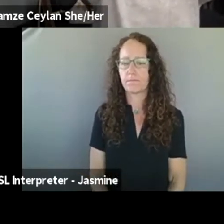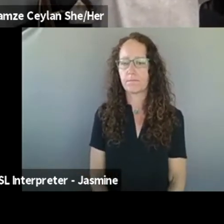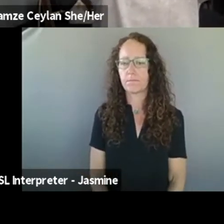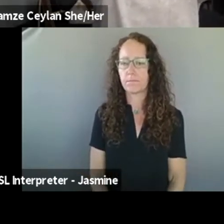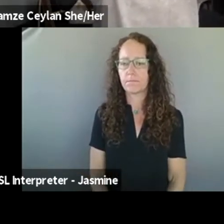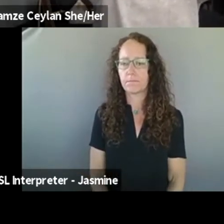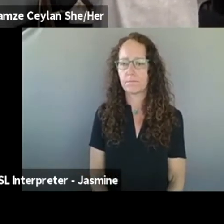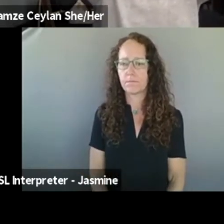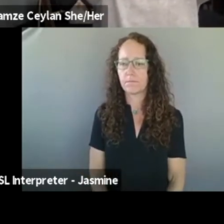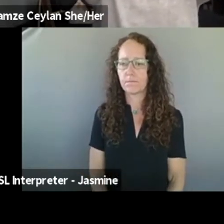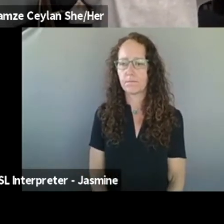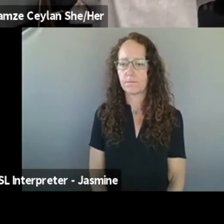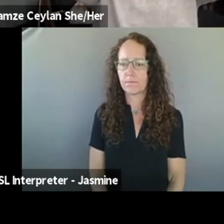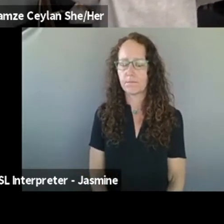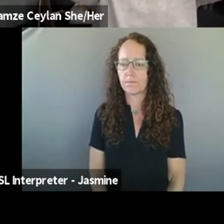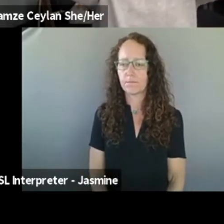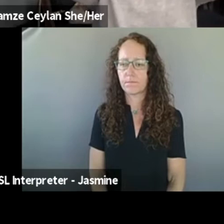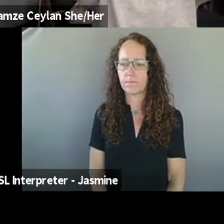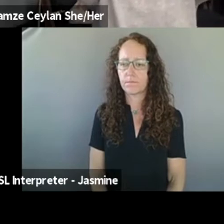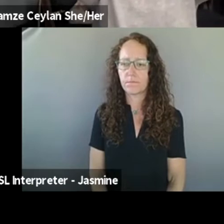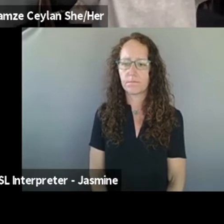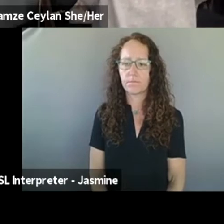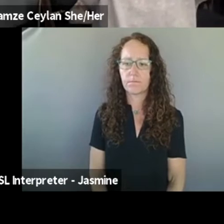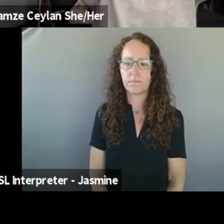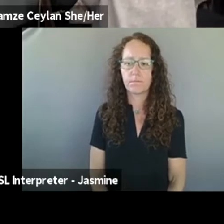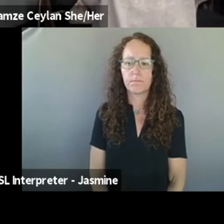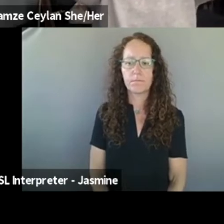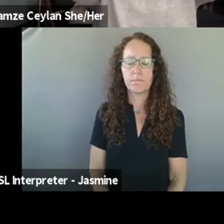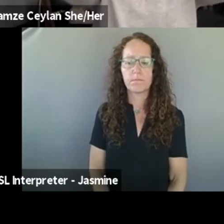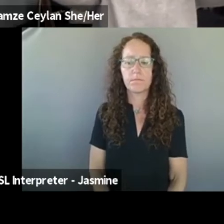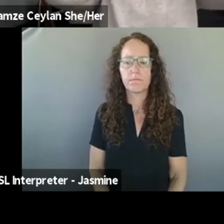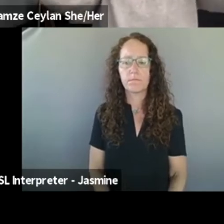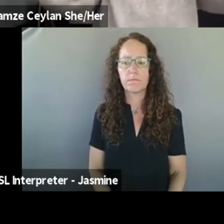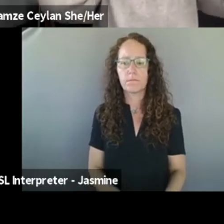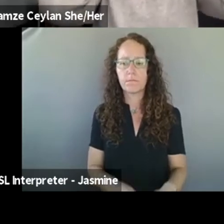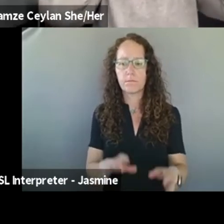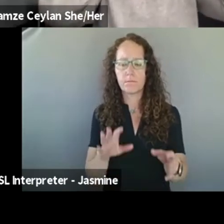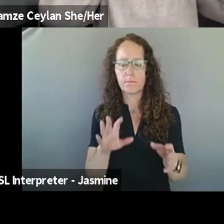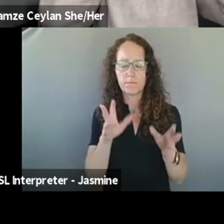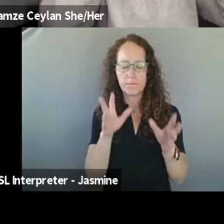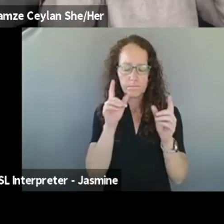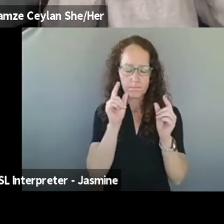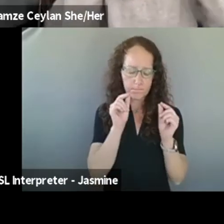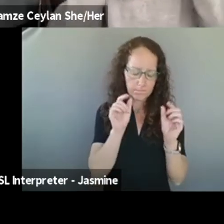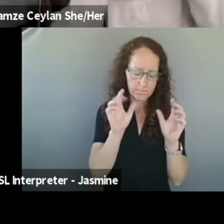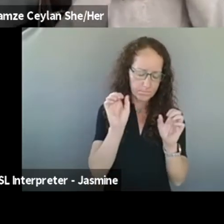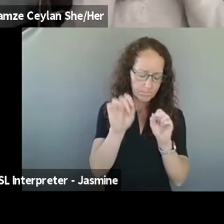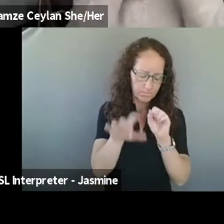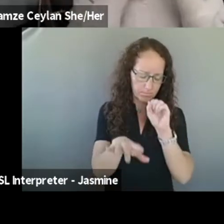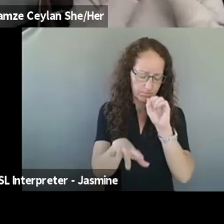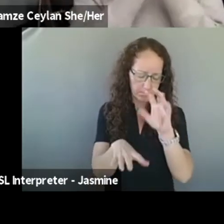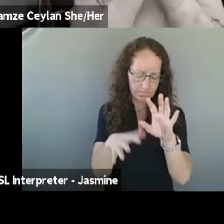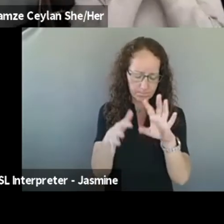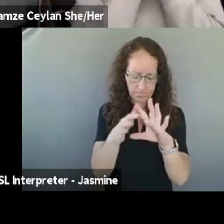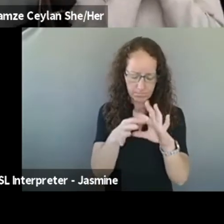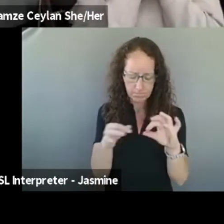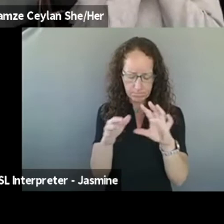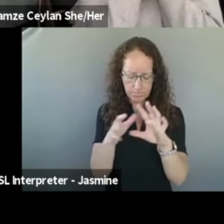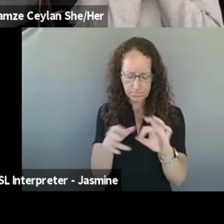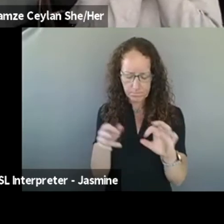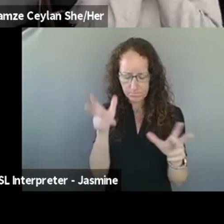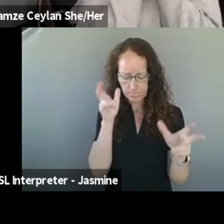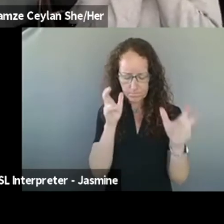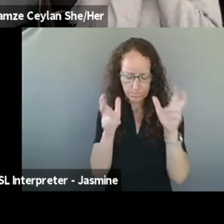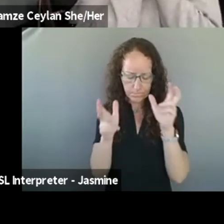The very fact, just hear the words behind closed eyes, just allow me to rock you, if you